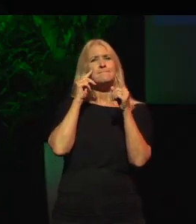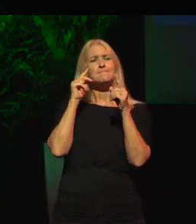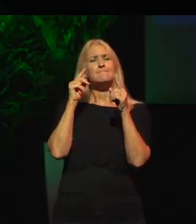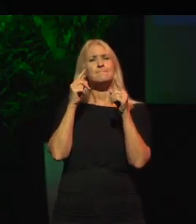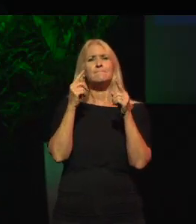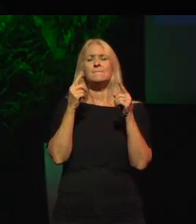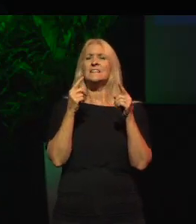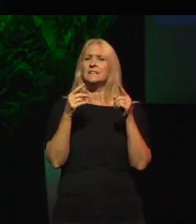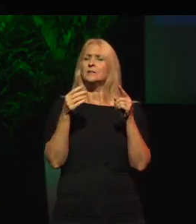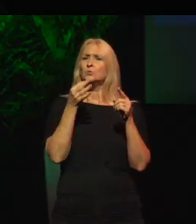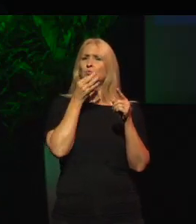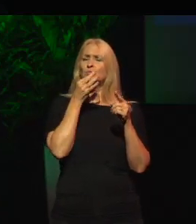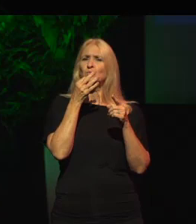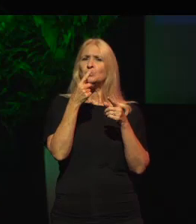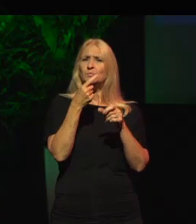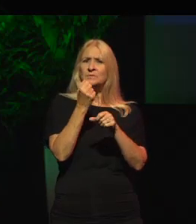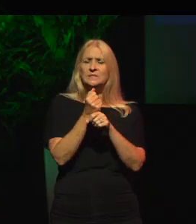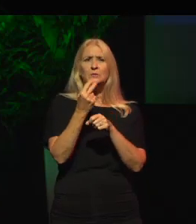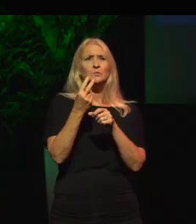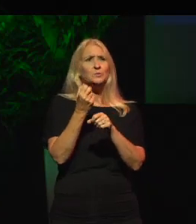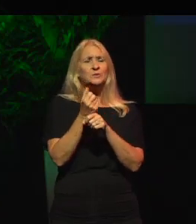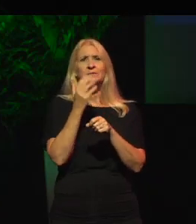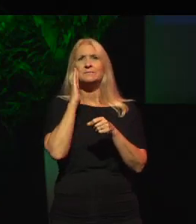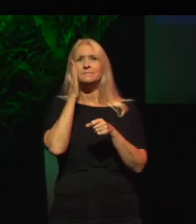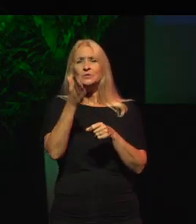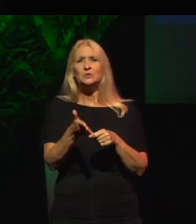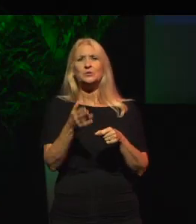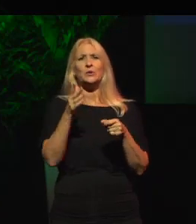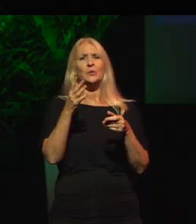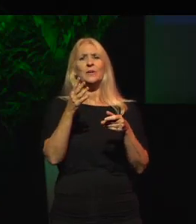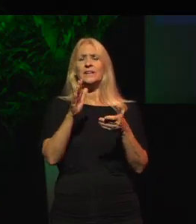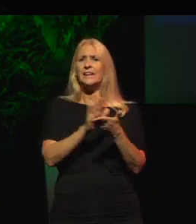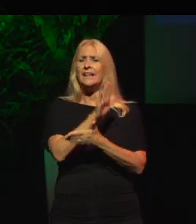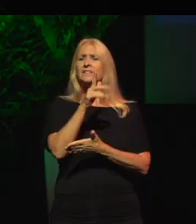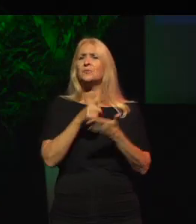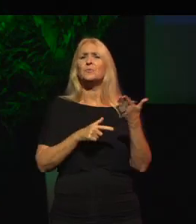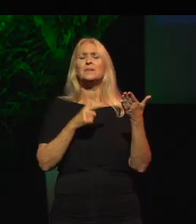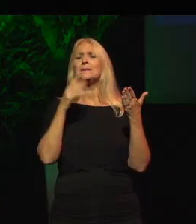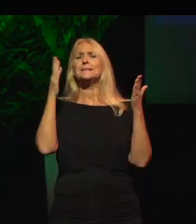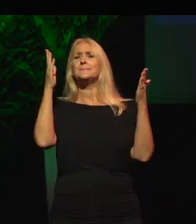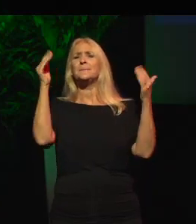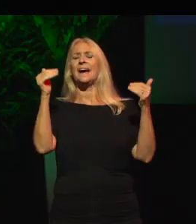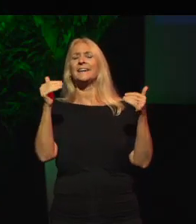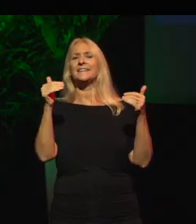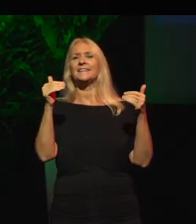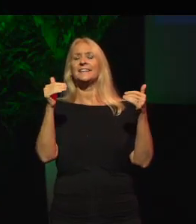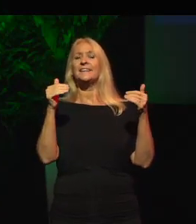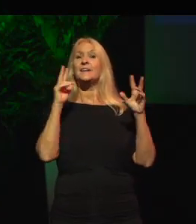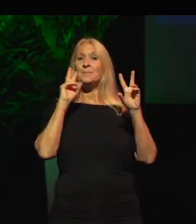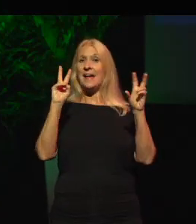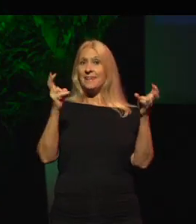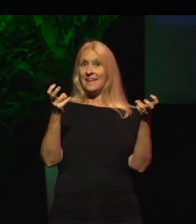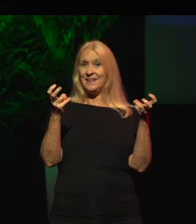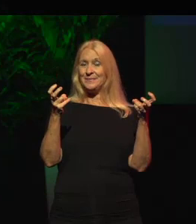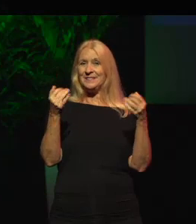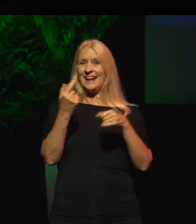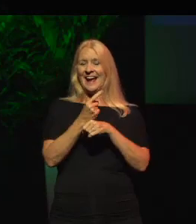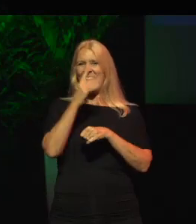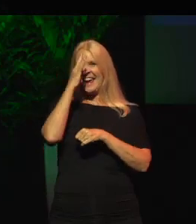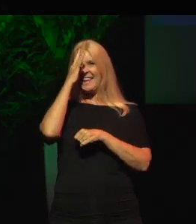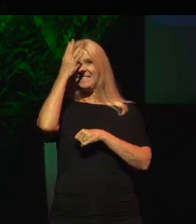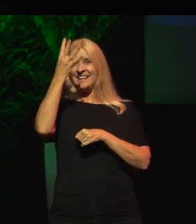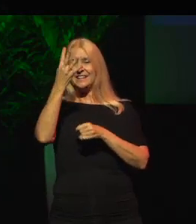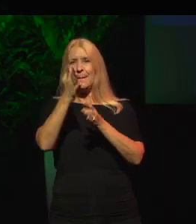an institution, what can we expect to see? I bring our attention to the theme for the day: innovation,